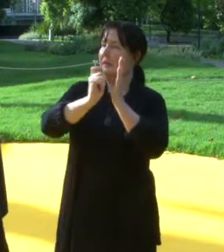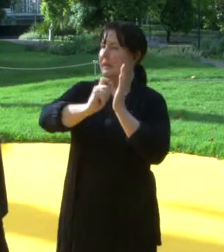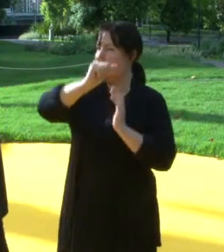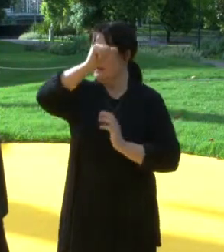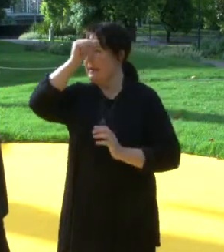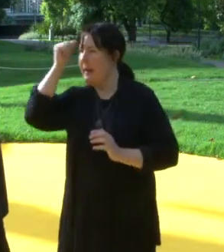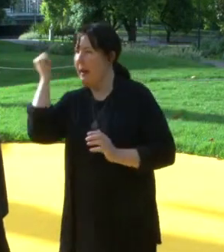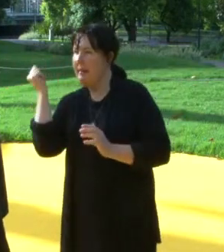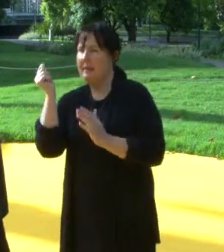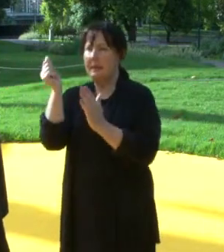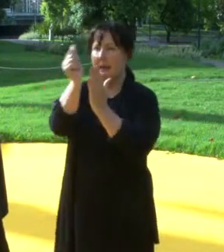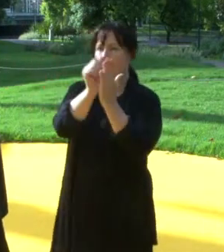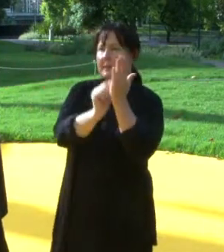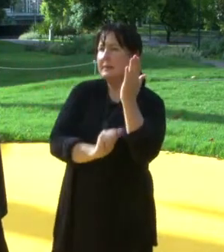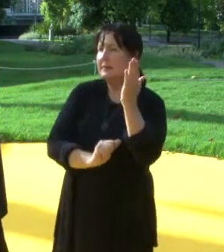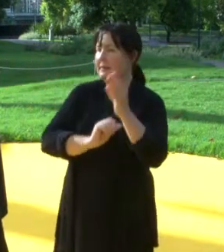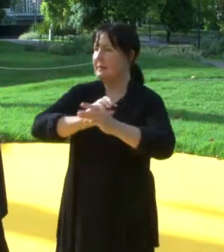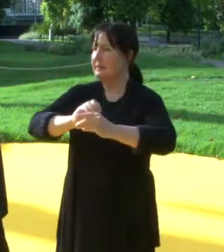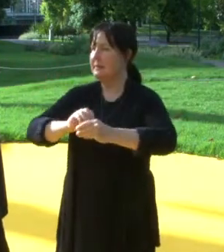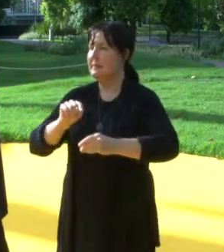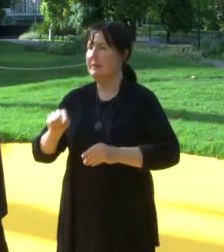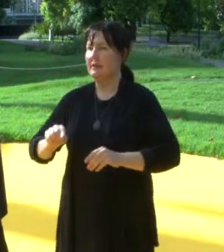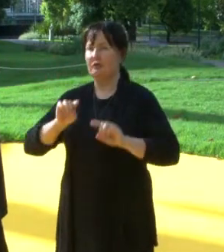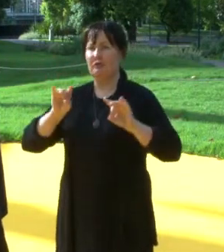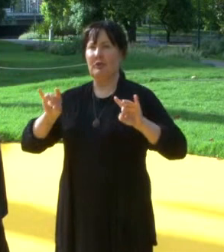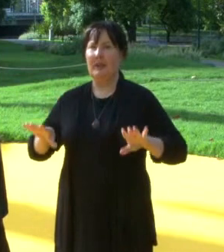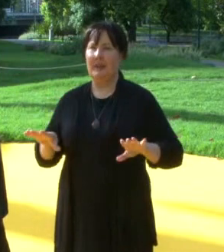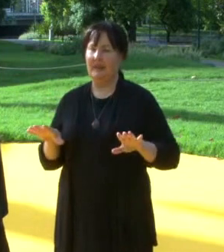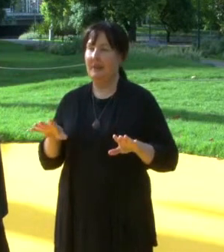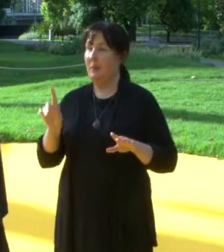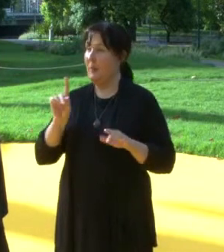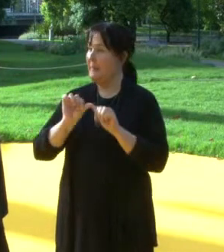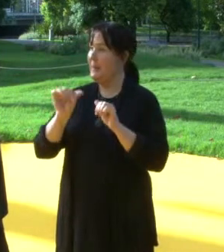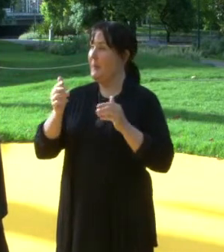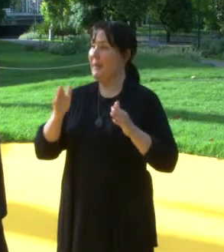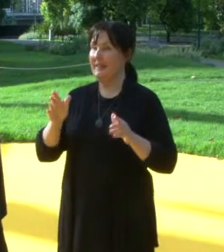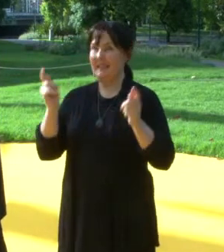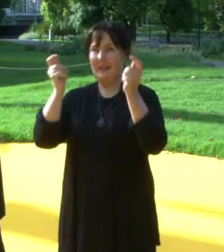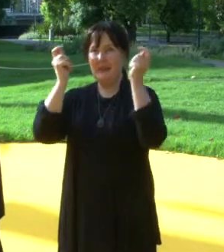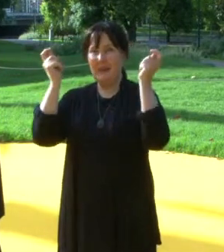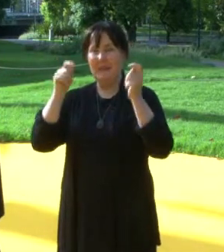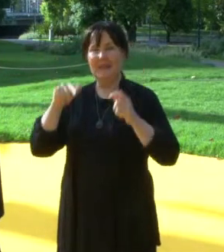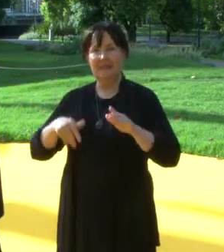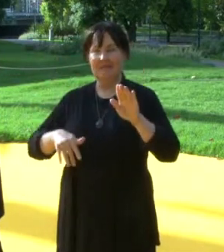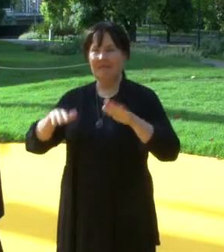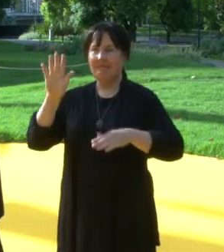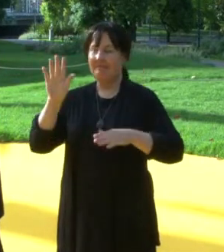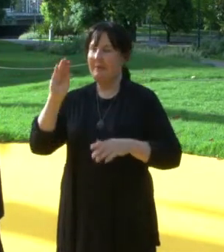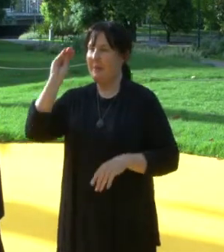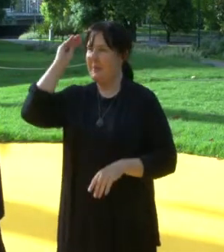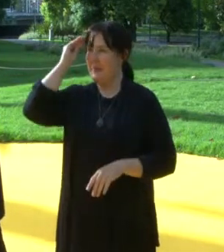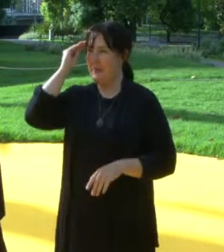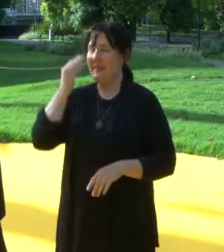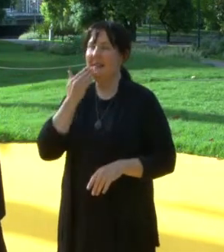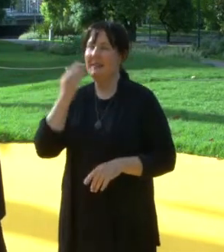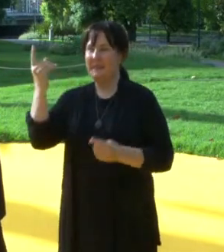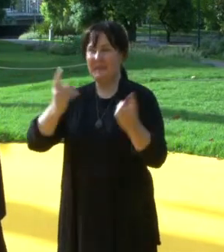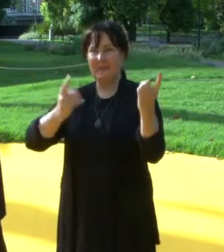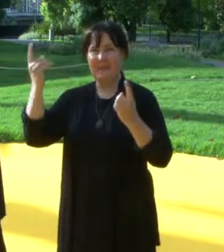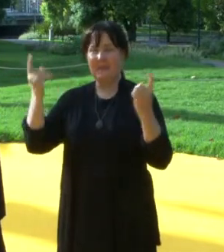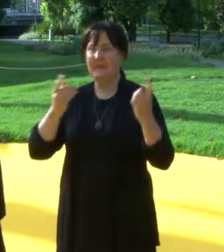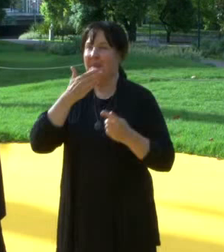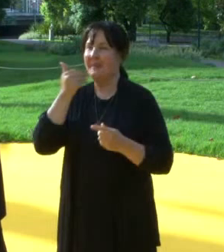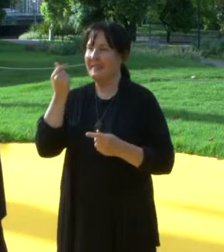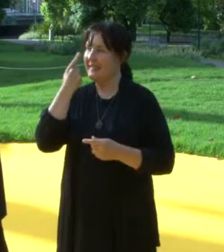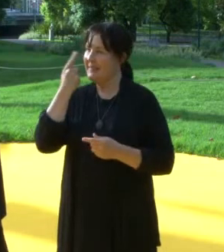so with these incredible awards. Thank you all for being here. It's beautiful to see your faces. And now it's